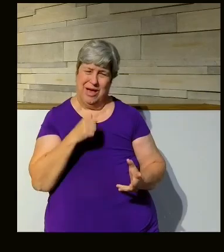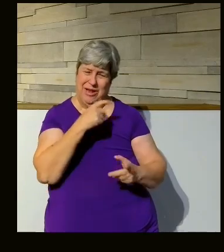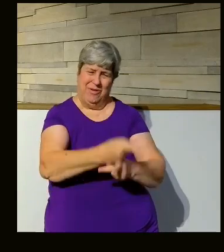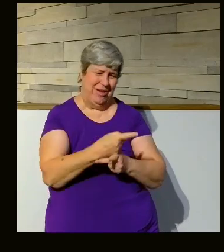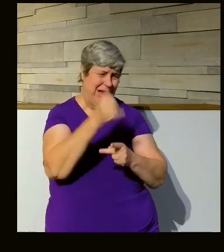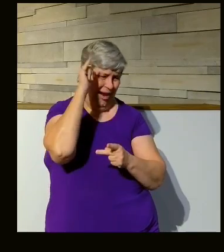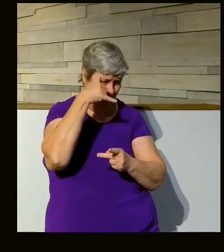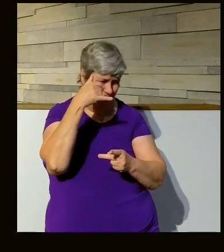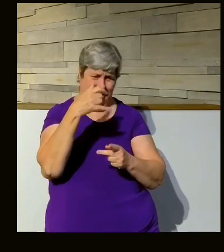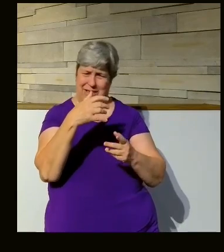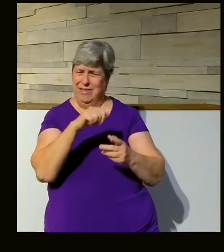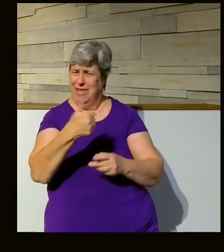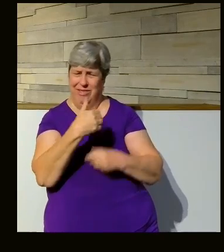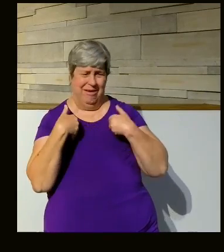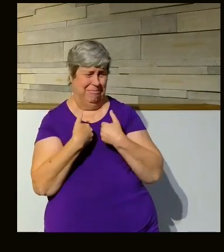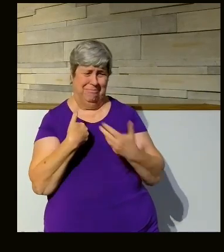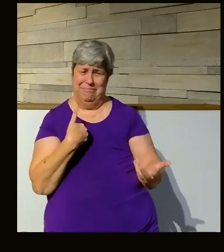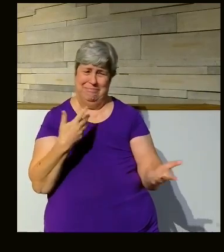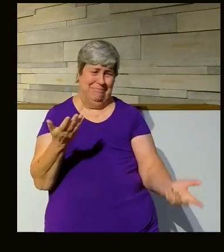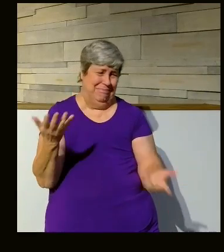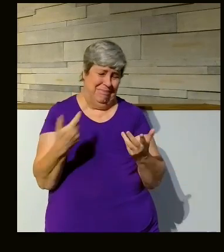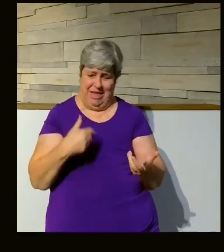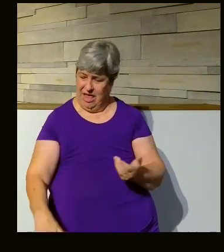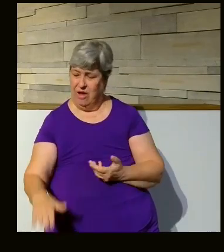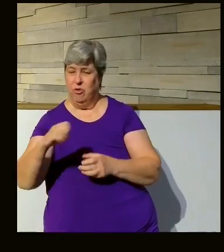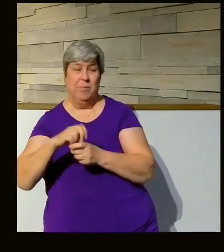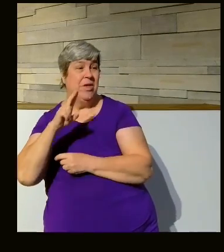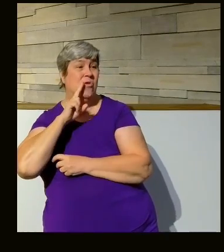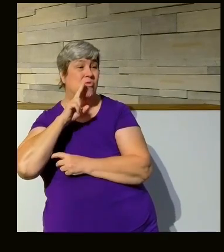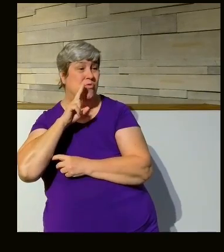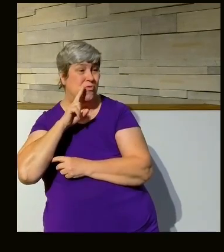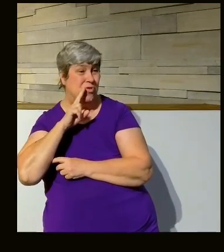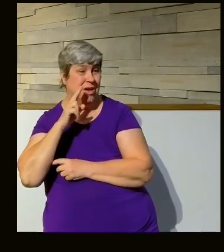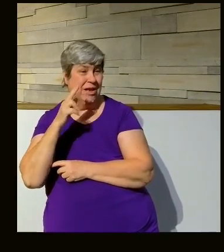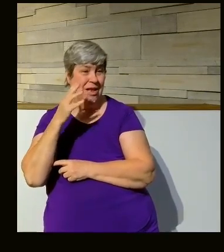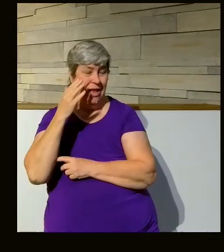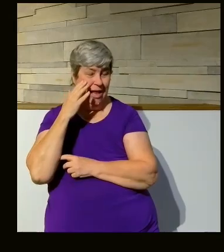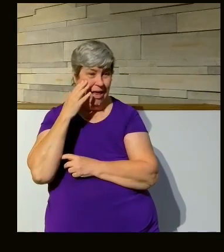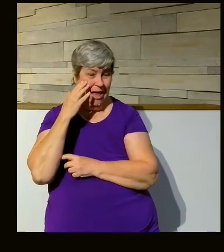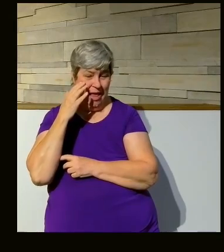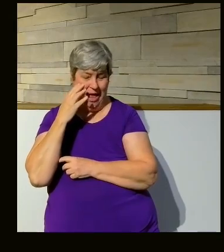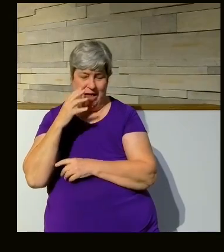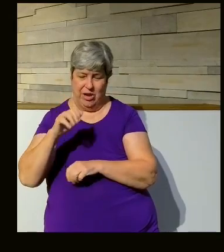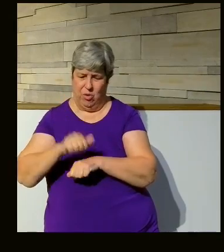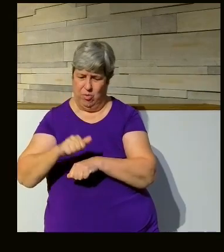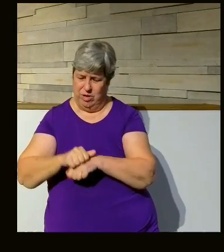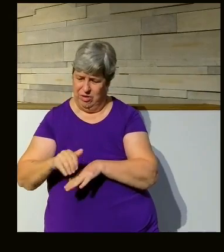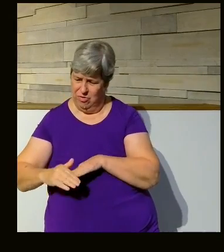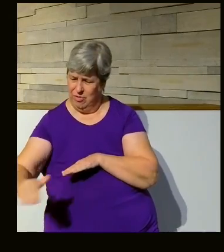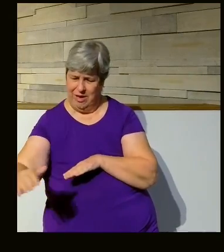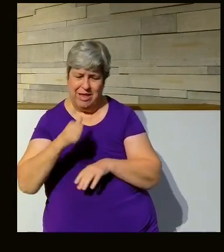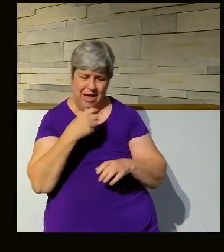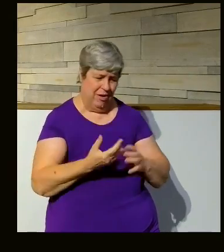a cattle person or livestock at all. I grew up in Houston. I know more about pavement than I do about growing things. I